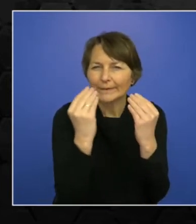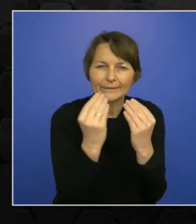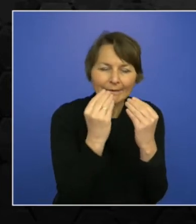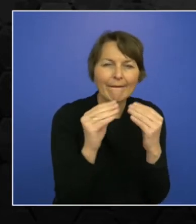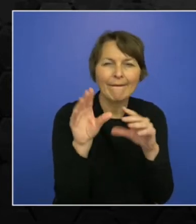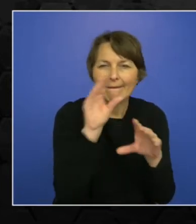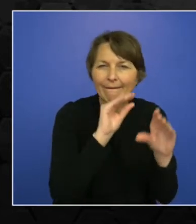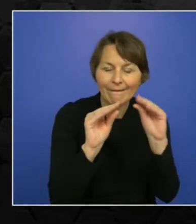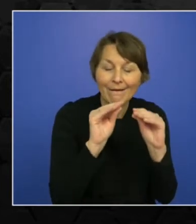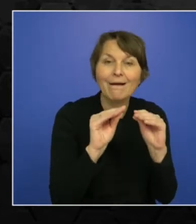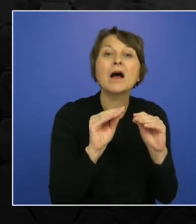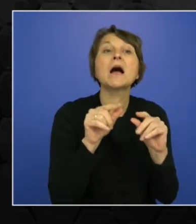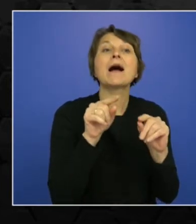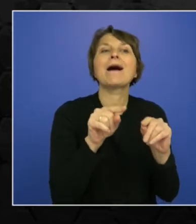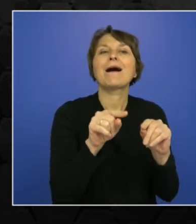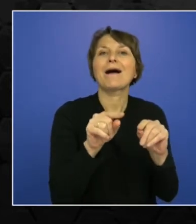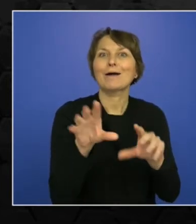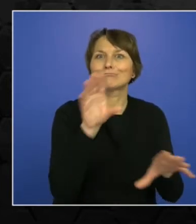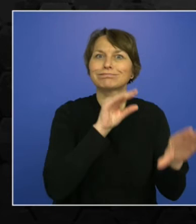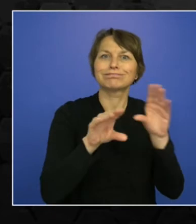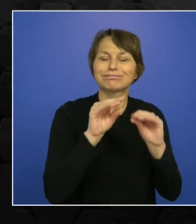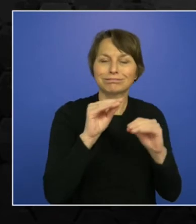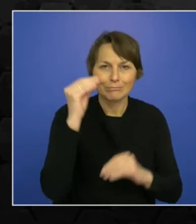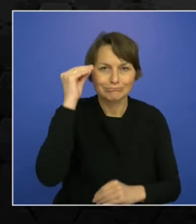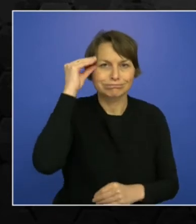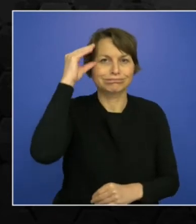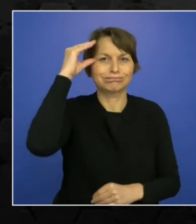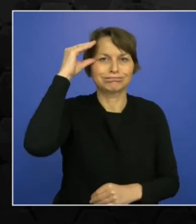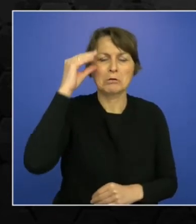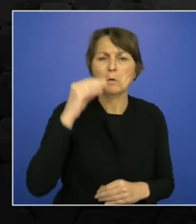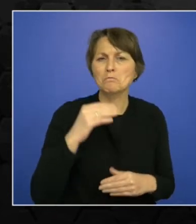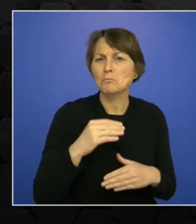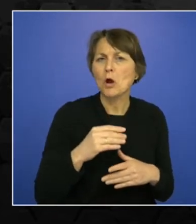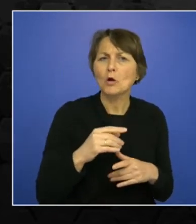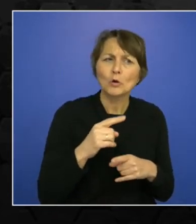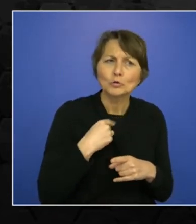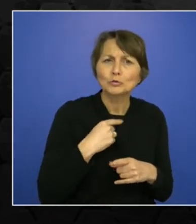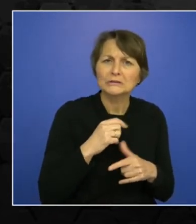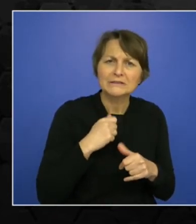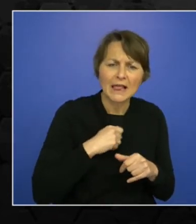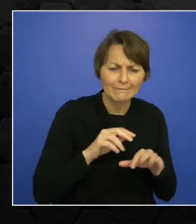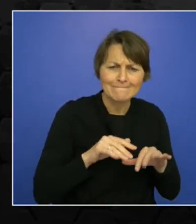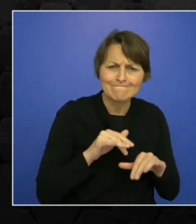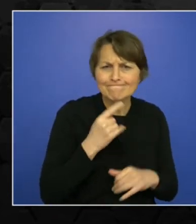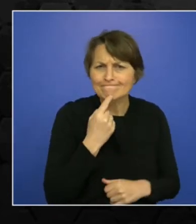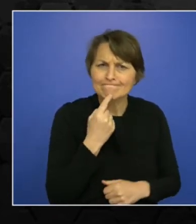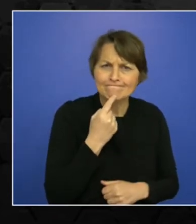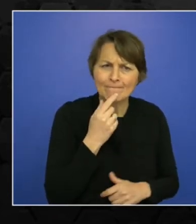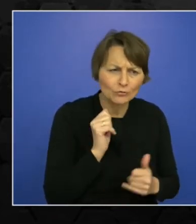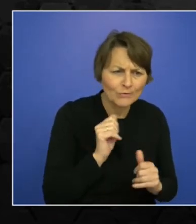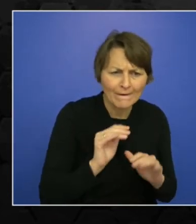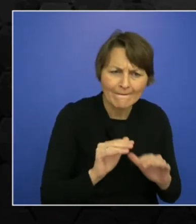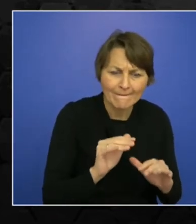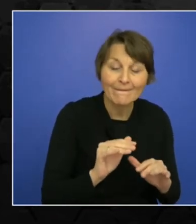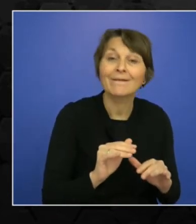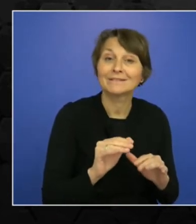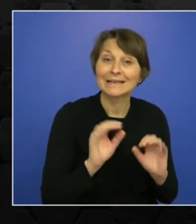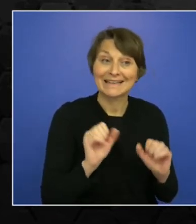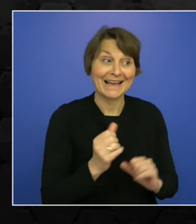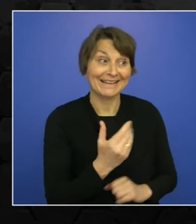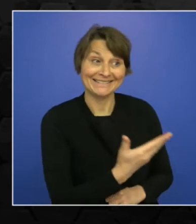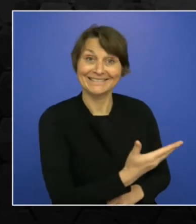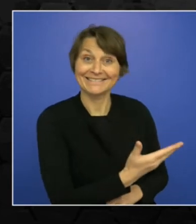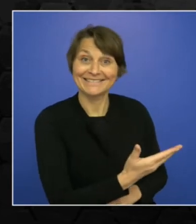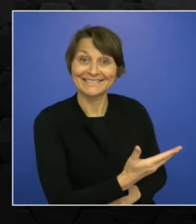And then you can get, after like practicing and doing some research, you can get to something like this. So here I have